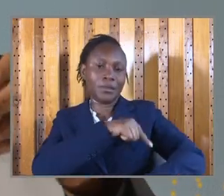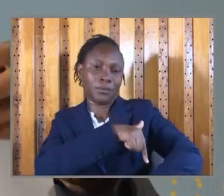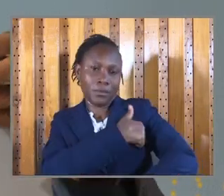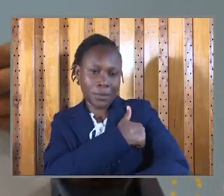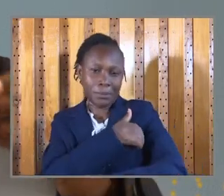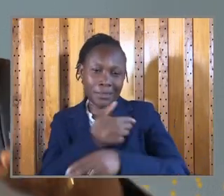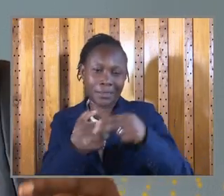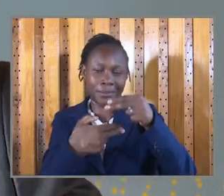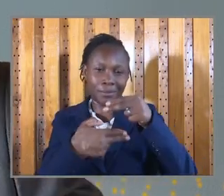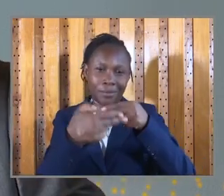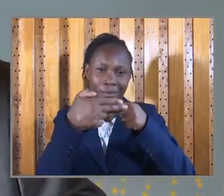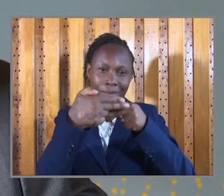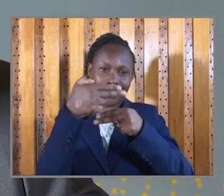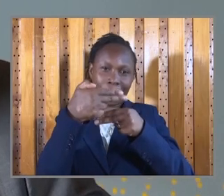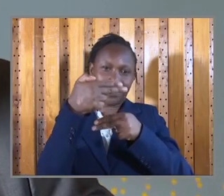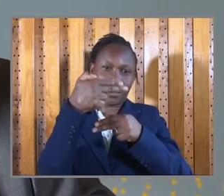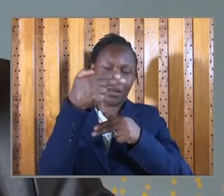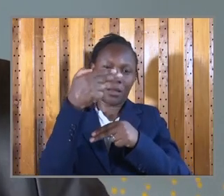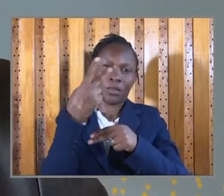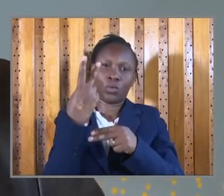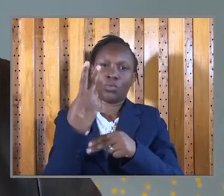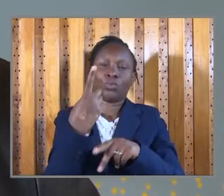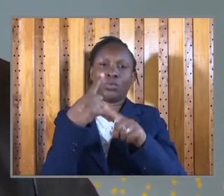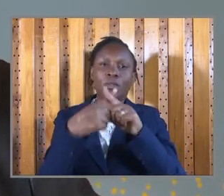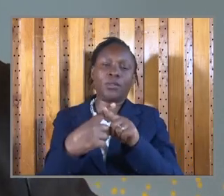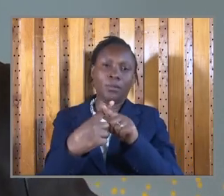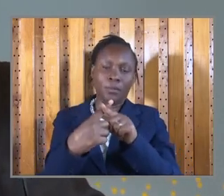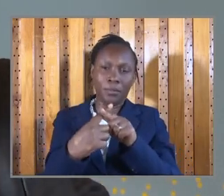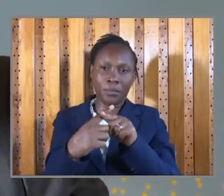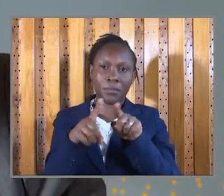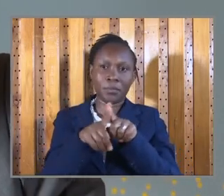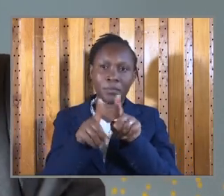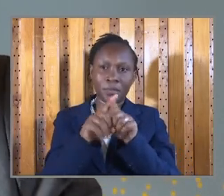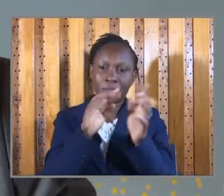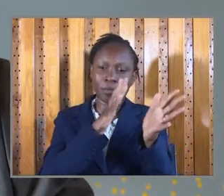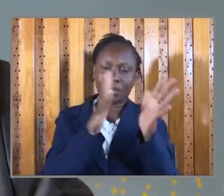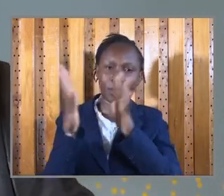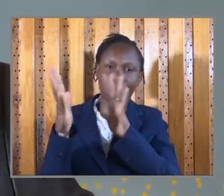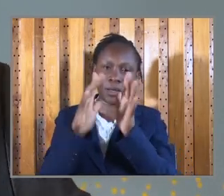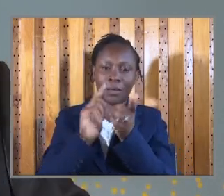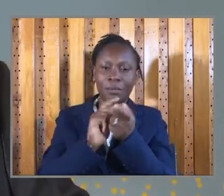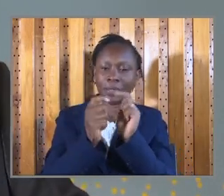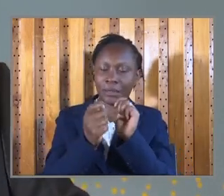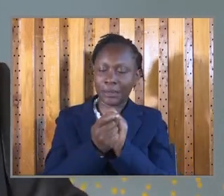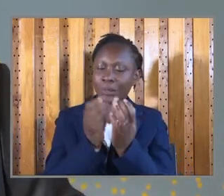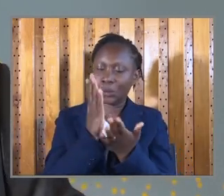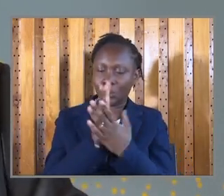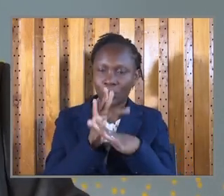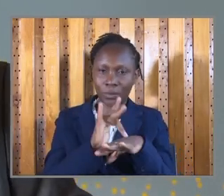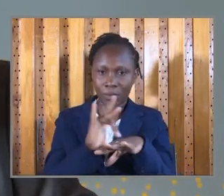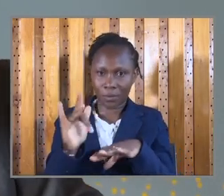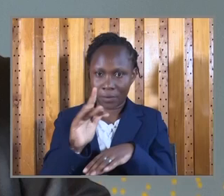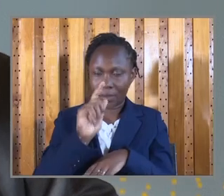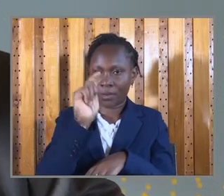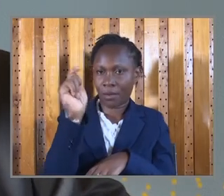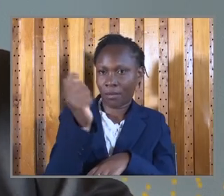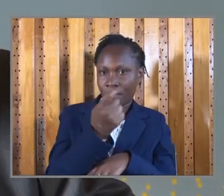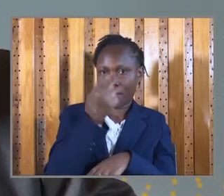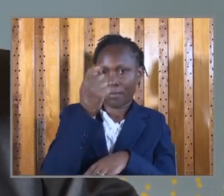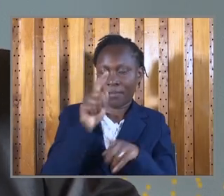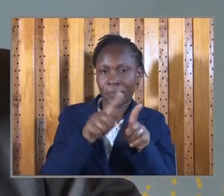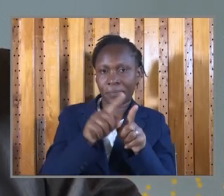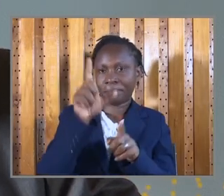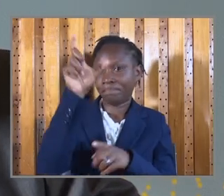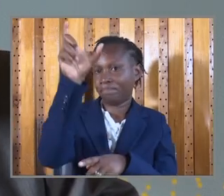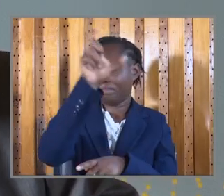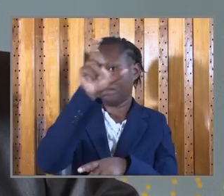rate. Climate change is already a deadly peril to Kenya and the region.